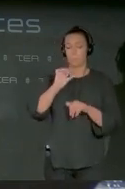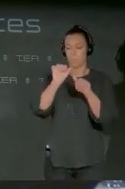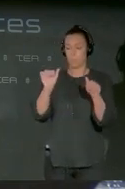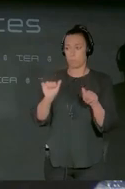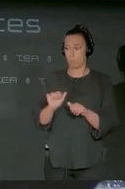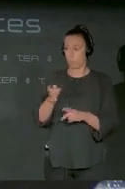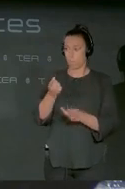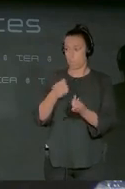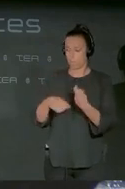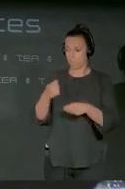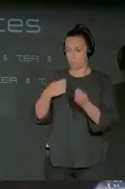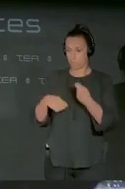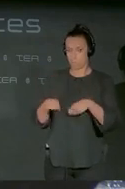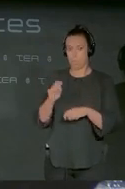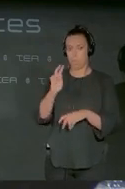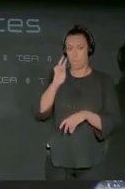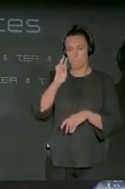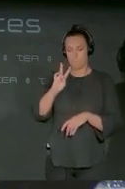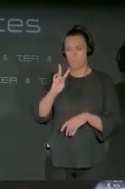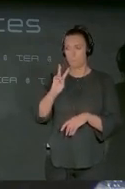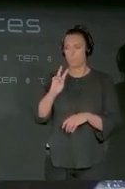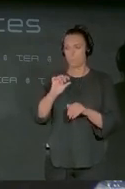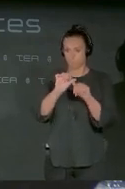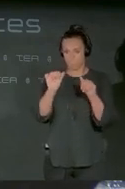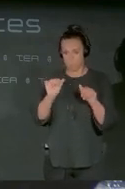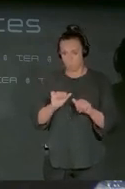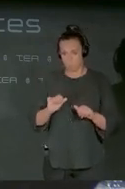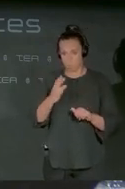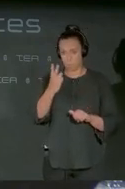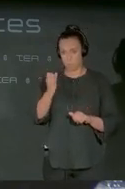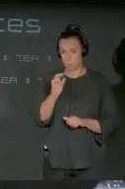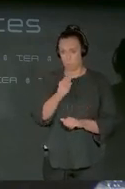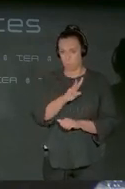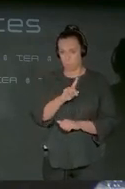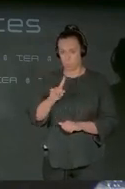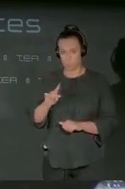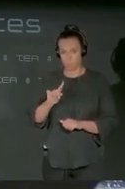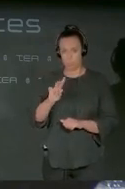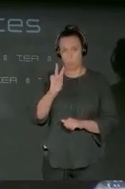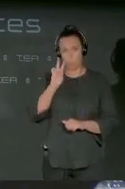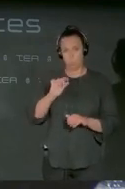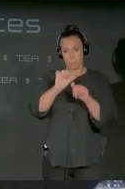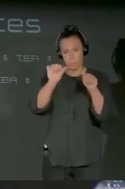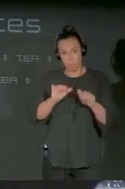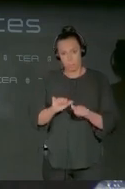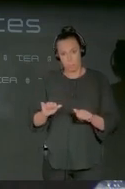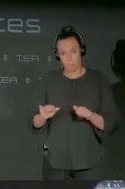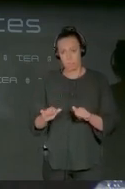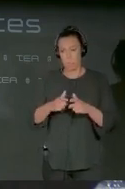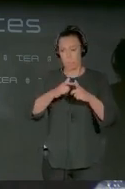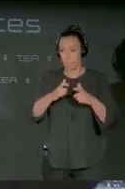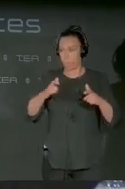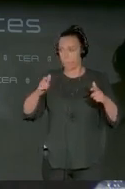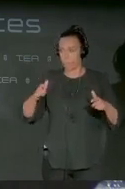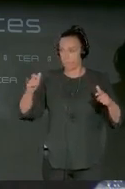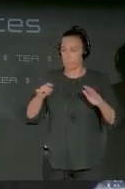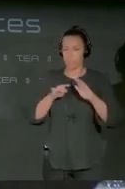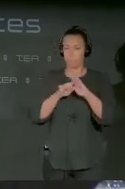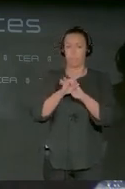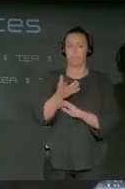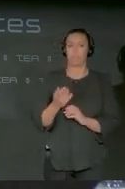but the first experimentations with that happens already 10 years before it. And those days, it was really challenging to have access to funding on that kind of business